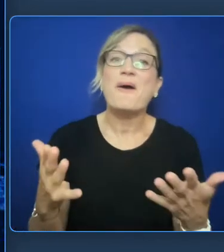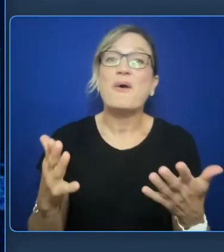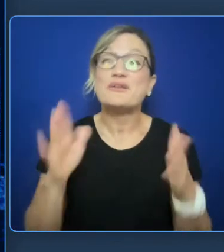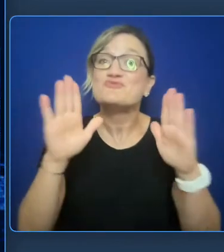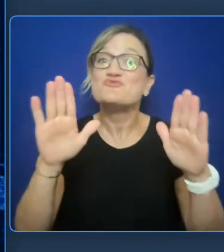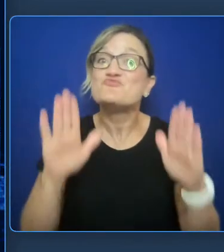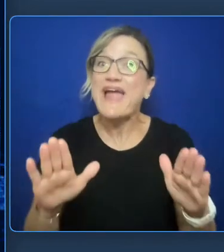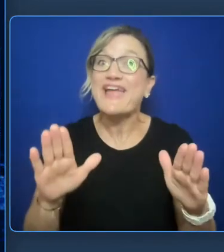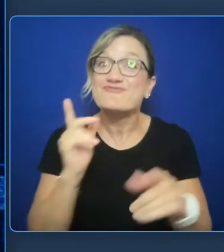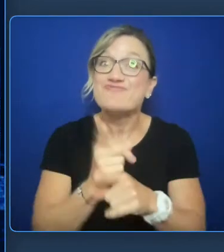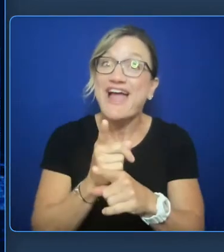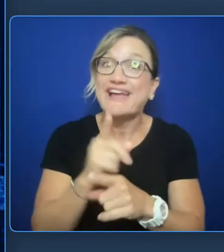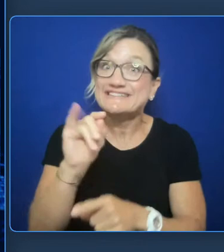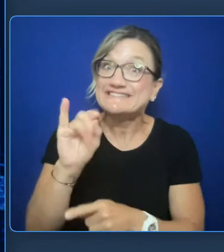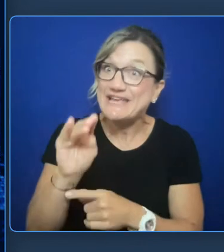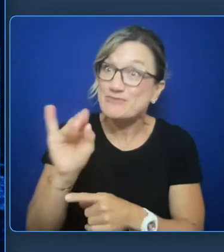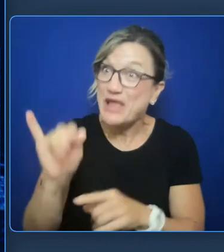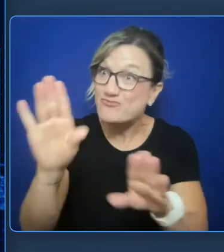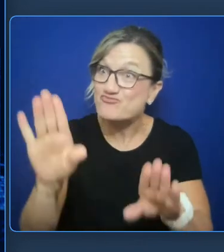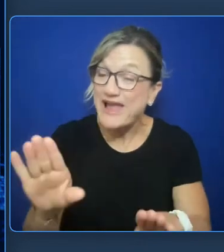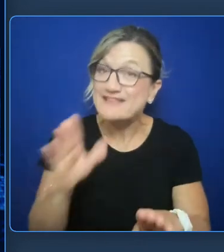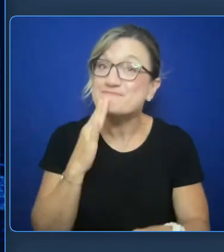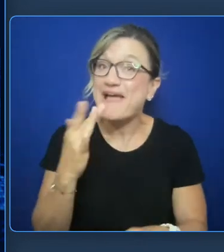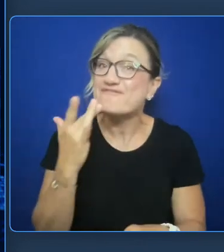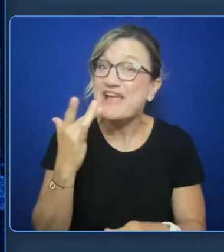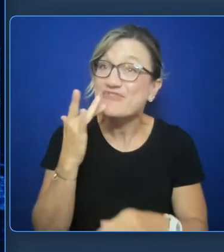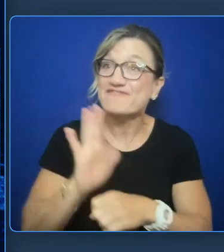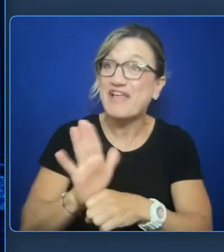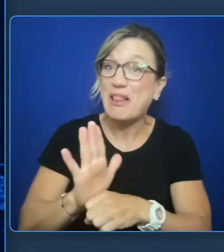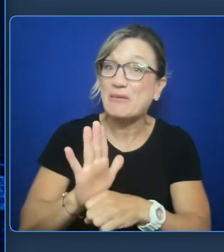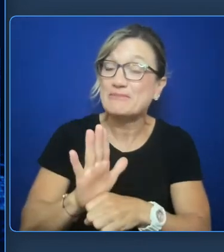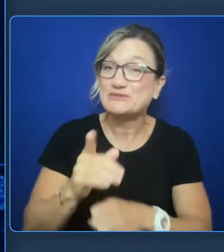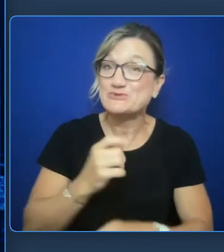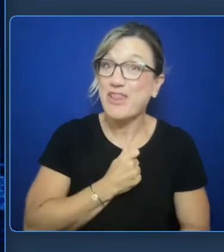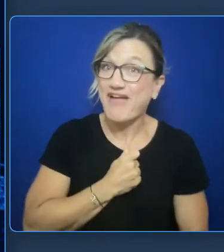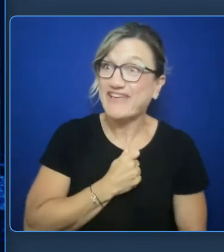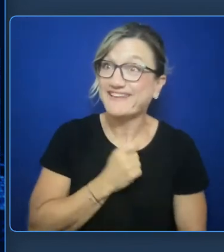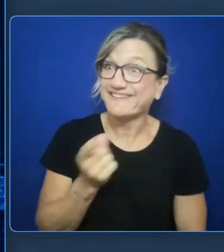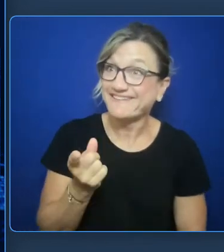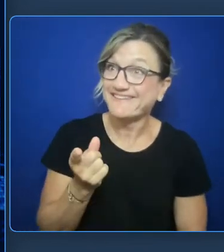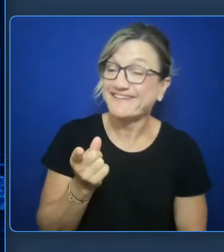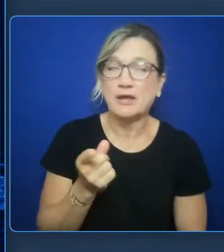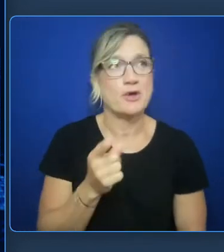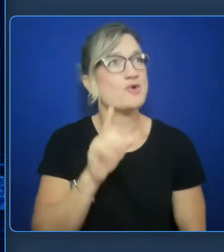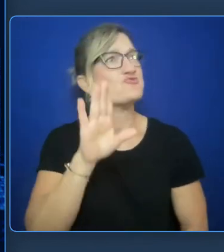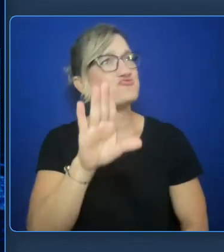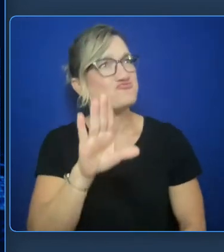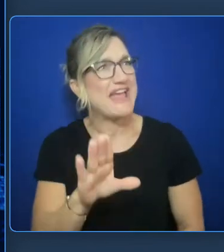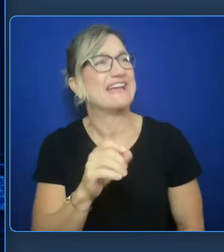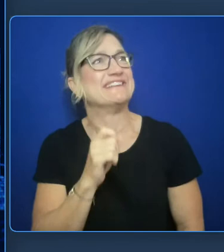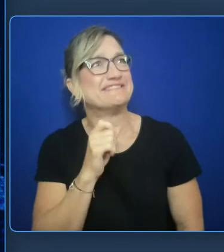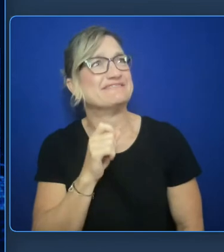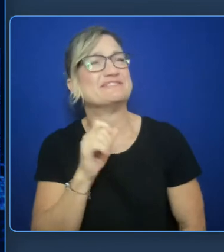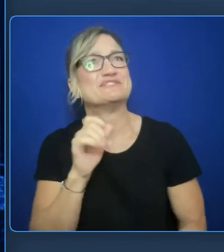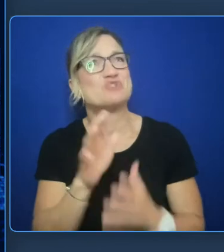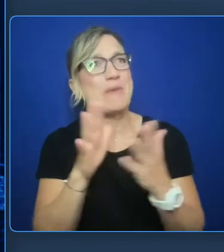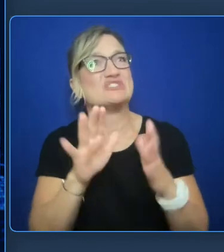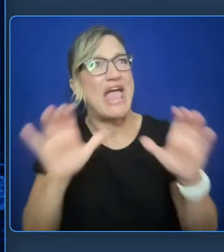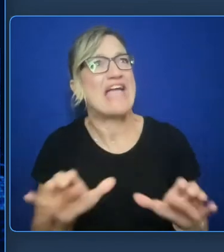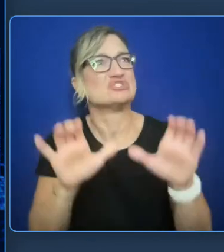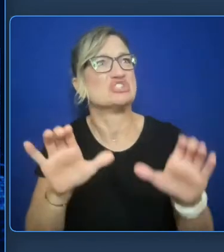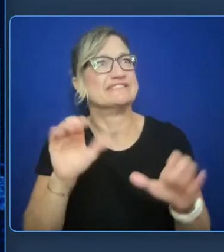Wasn't that great, Tim? Wasn't that great? It's my favorite film. Did you love it? It was great. So yeah. Much action.